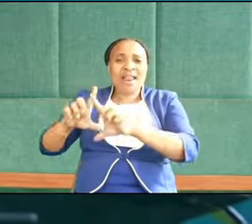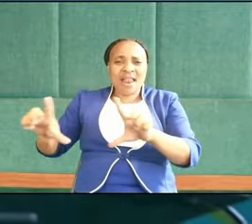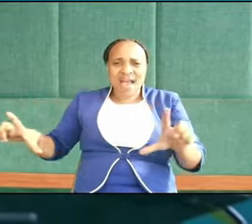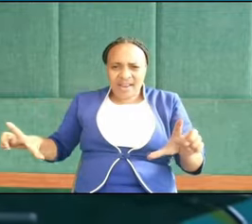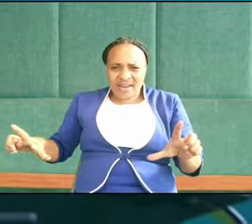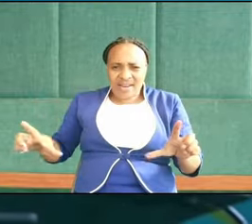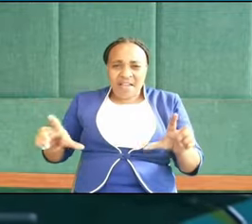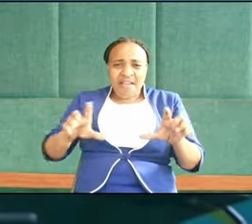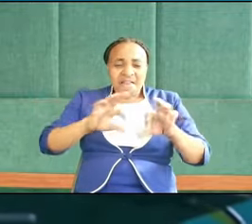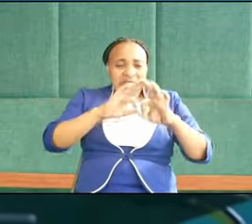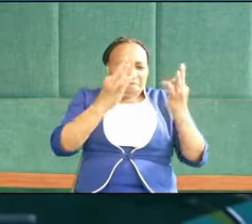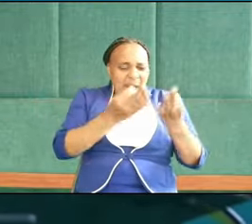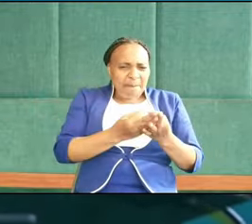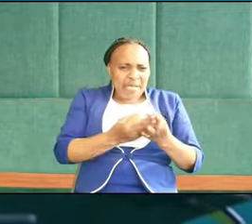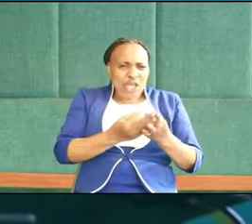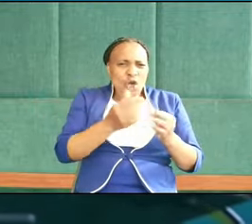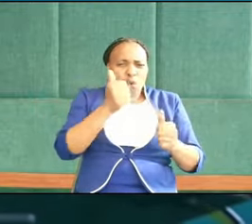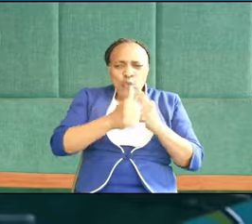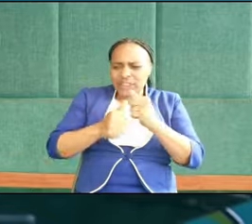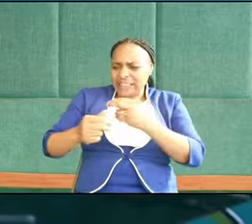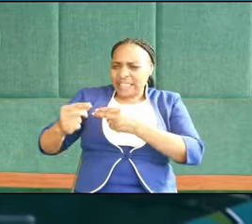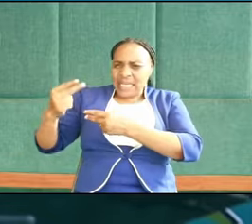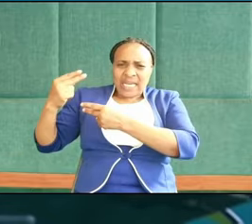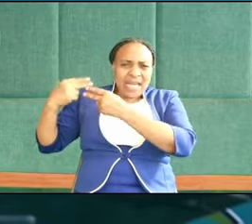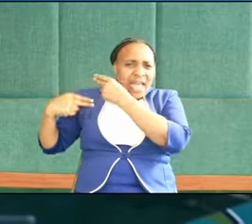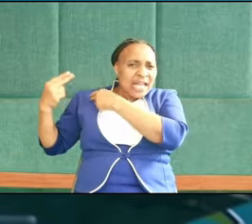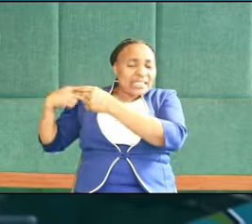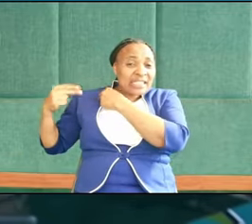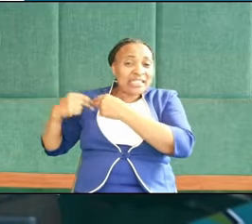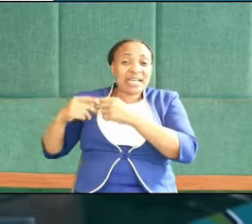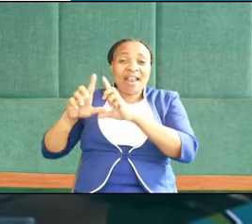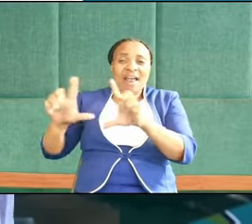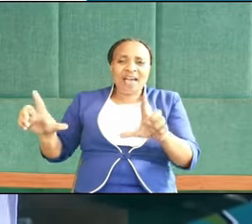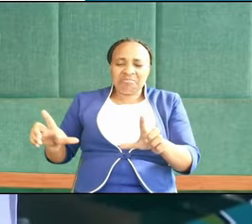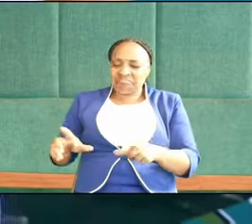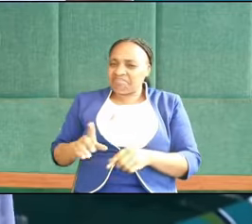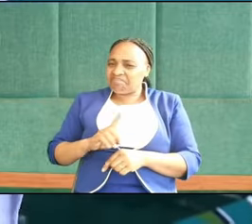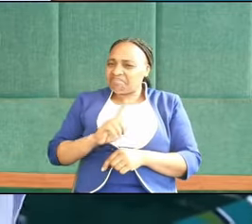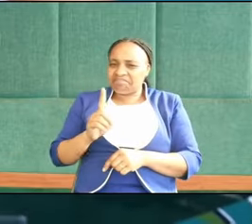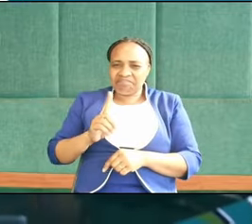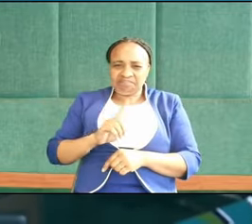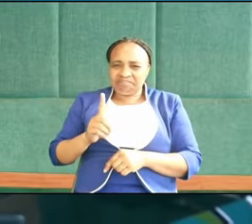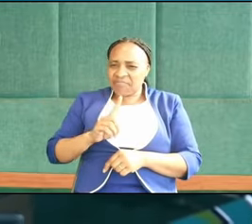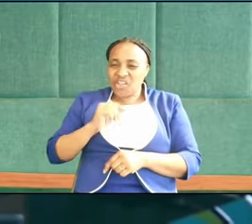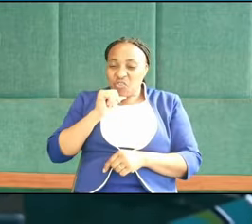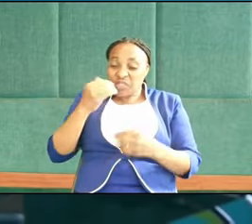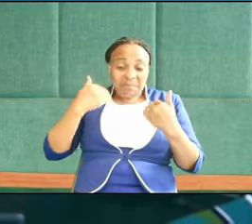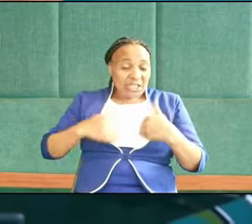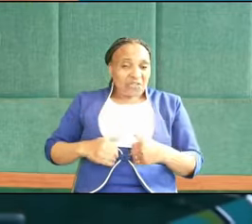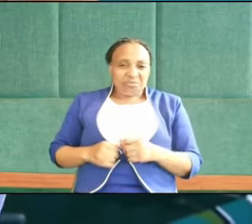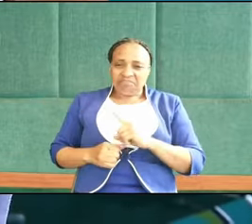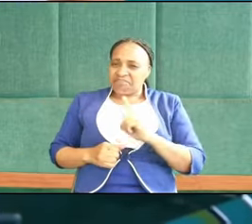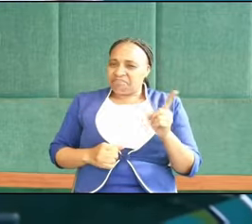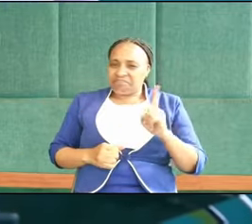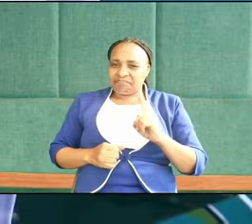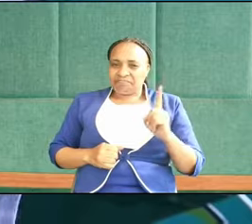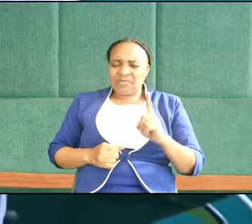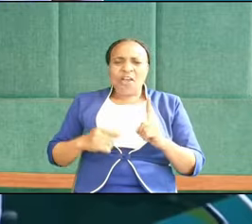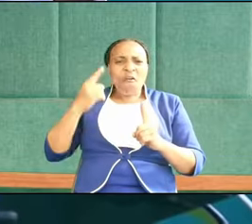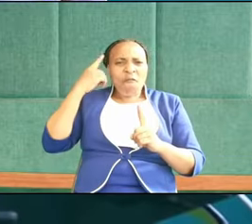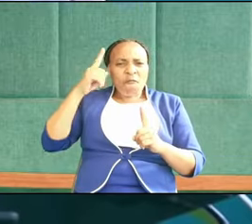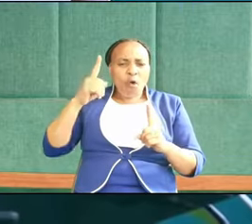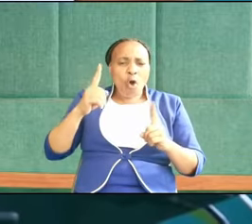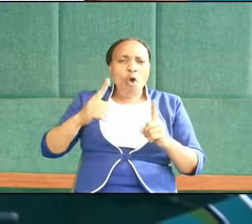family ancestral major key point, Naboth says, it's not a personal property. It's for the